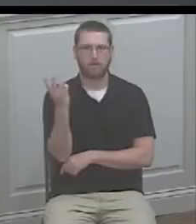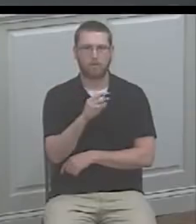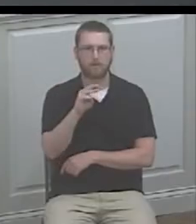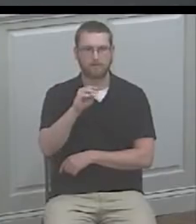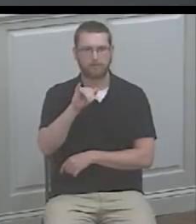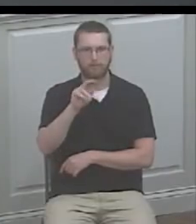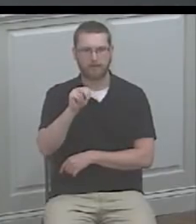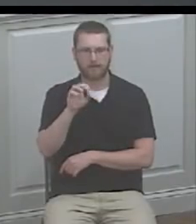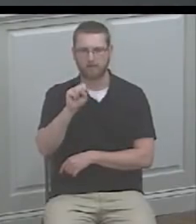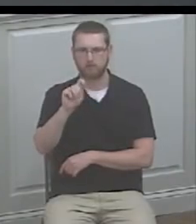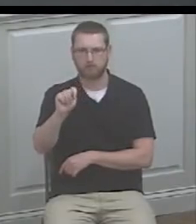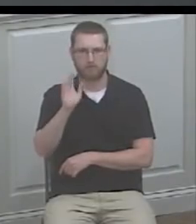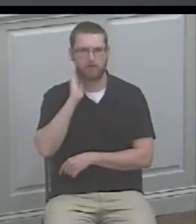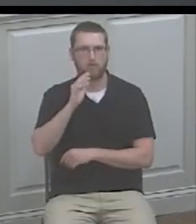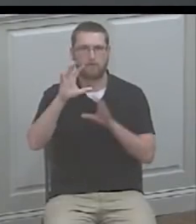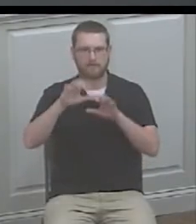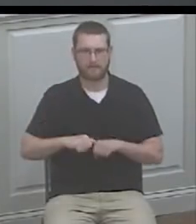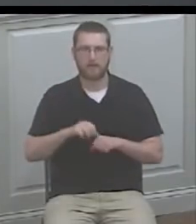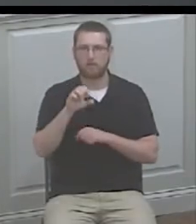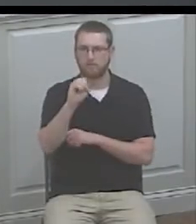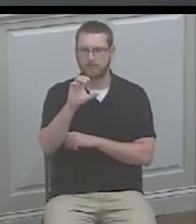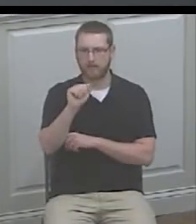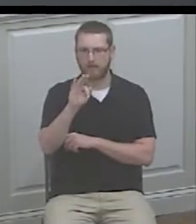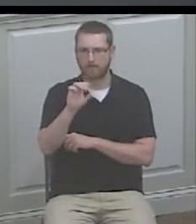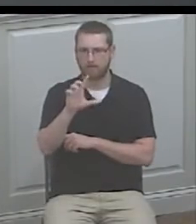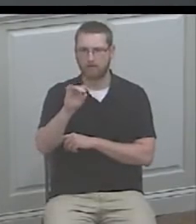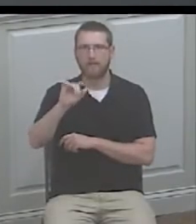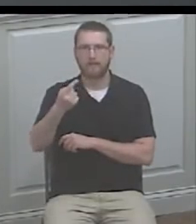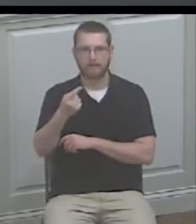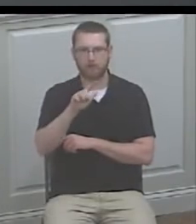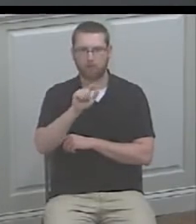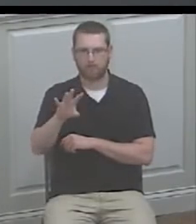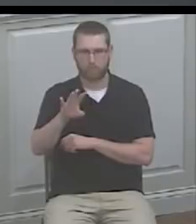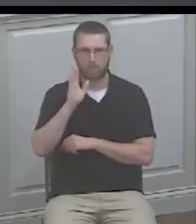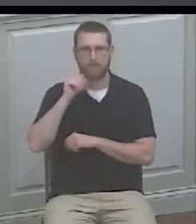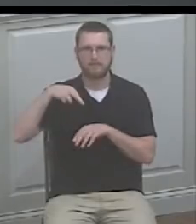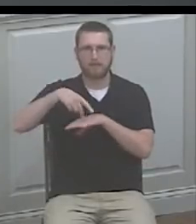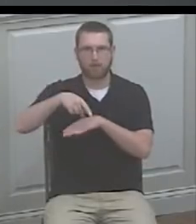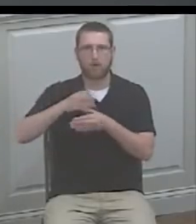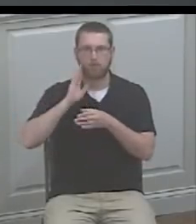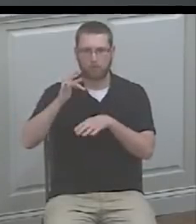should hopefully be down around the 24th. They're trying to finish up the front of that, so that'll clear that sidewalk up.